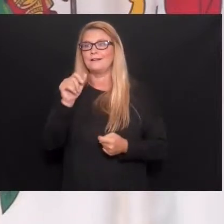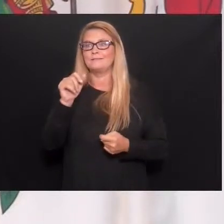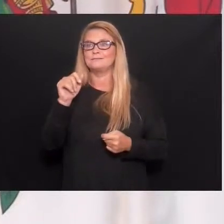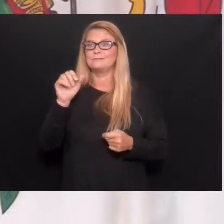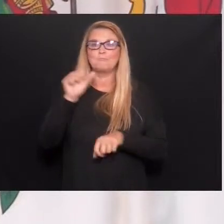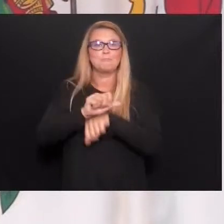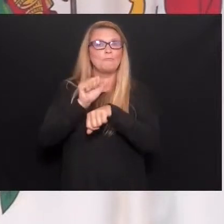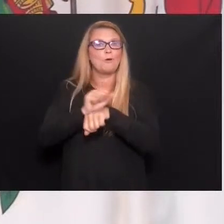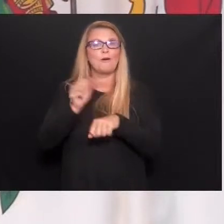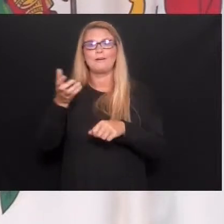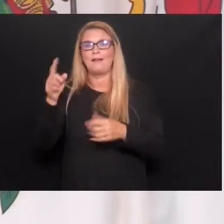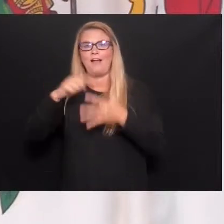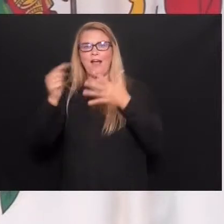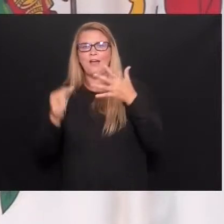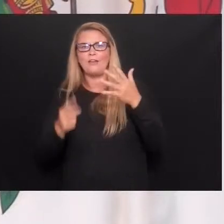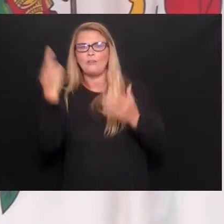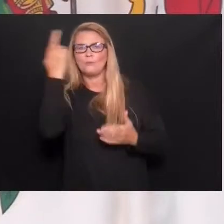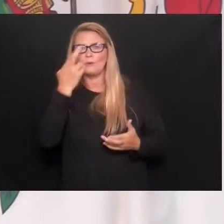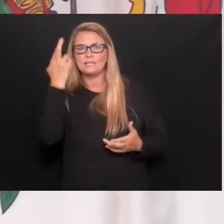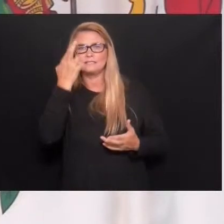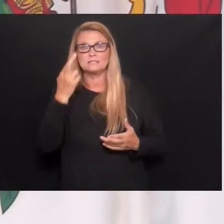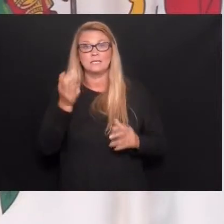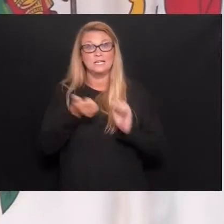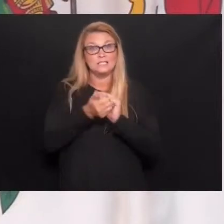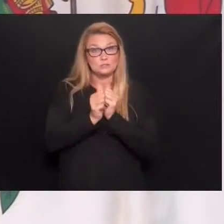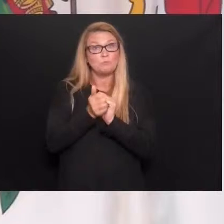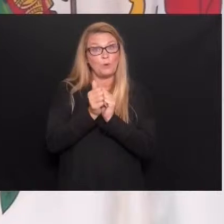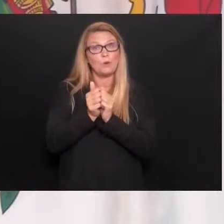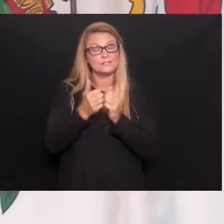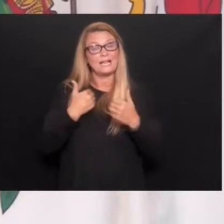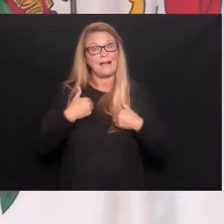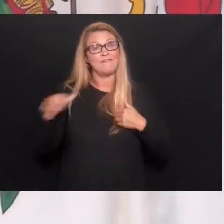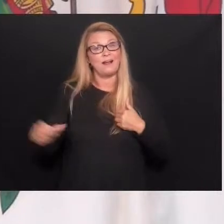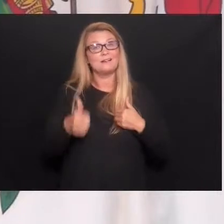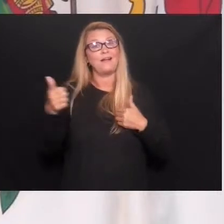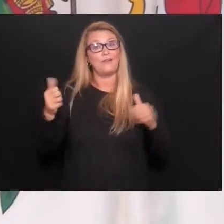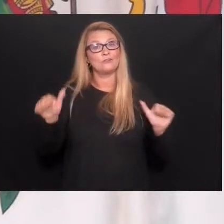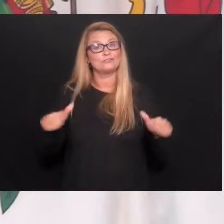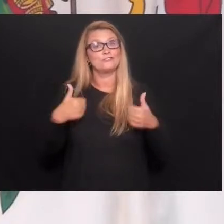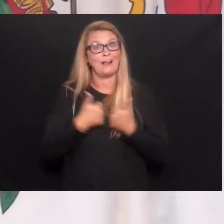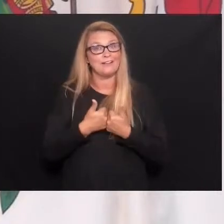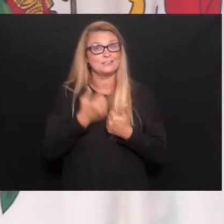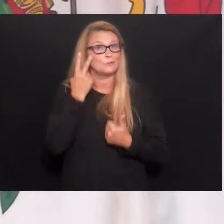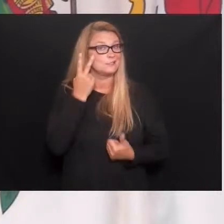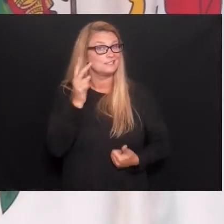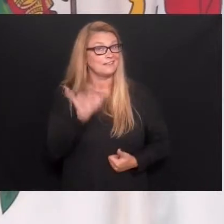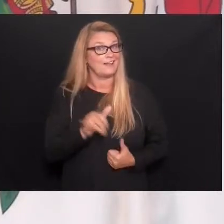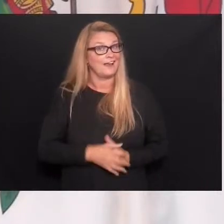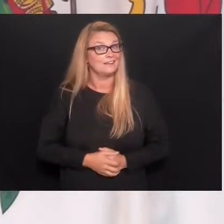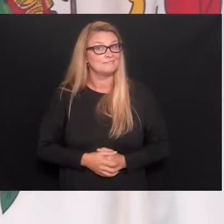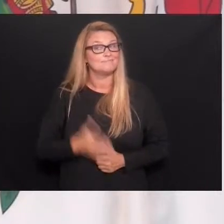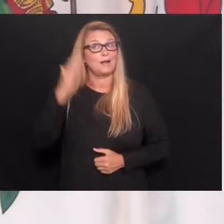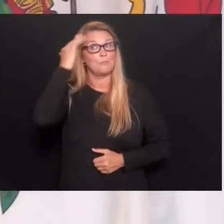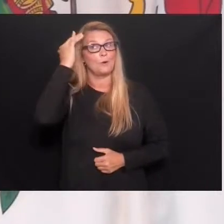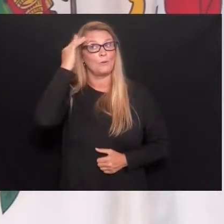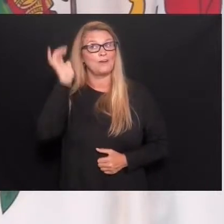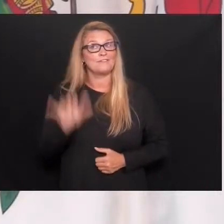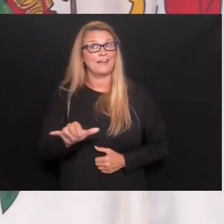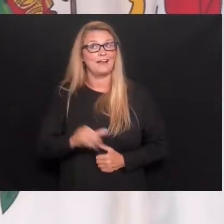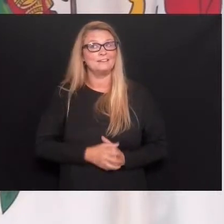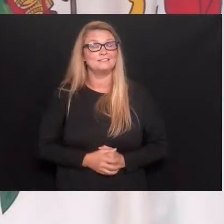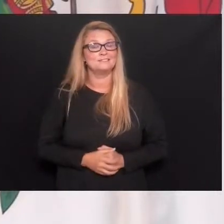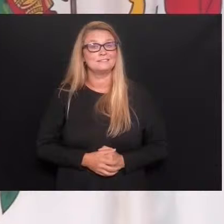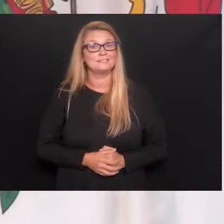time. But the sports thing brings another challenge. We've seen that, and I'm aware of that. And again,